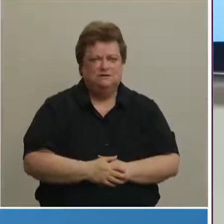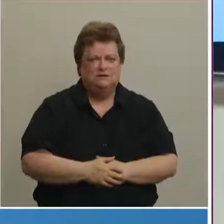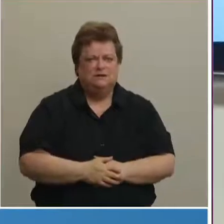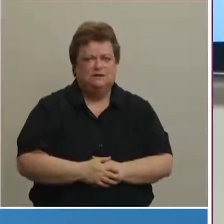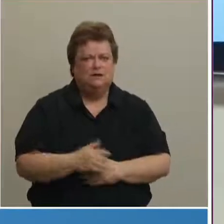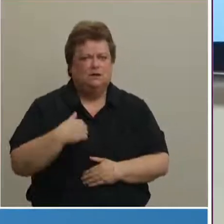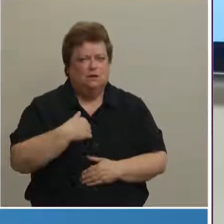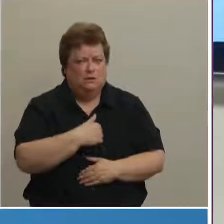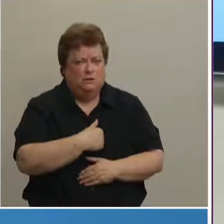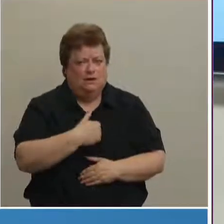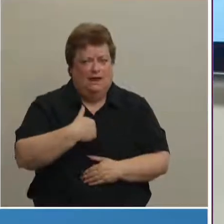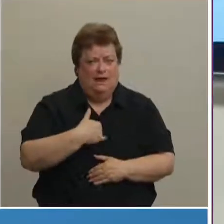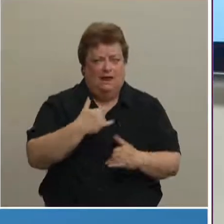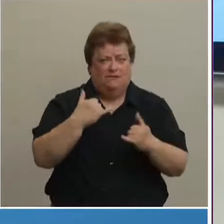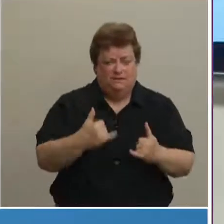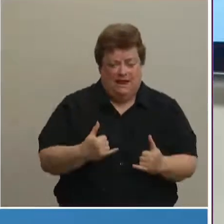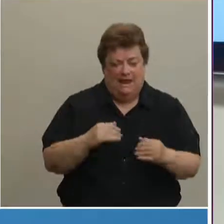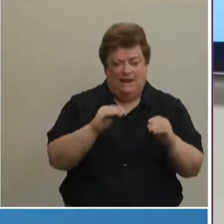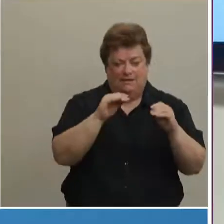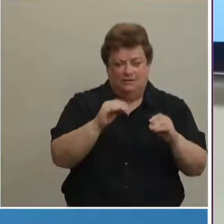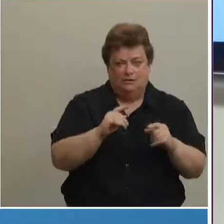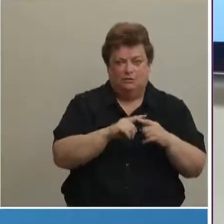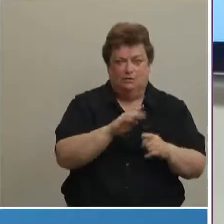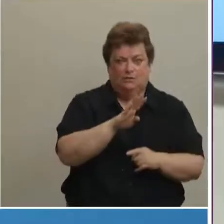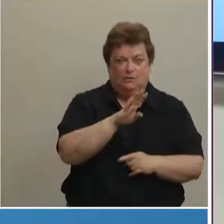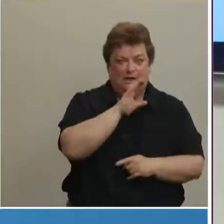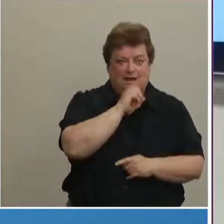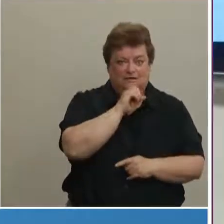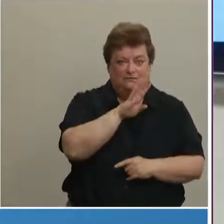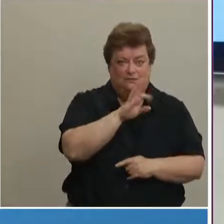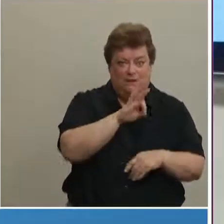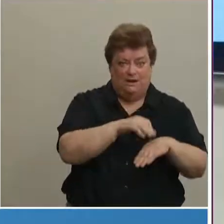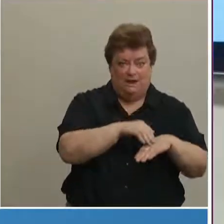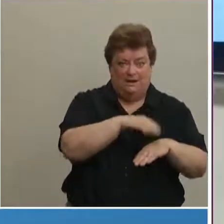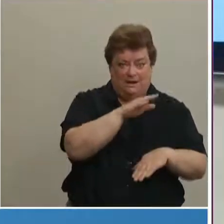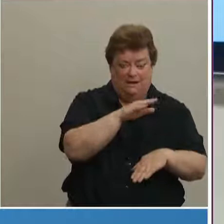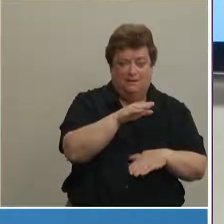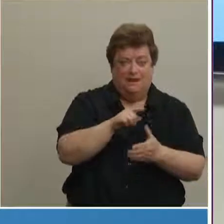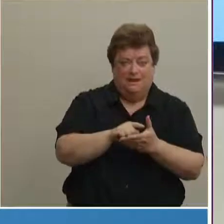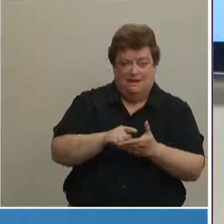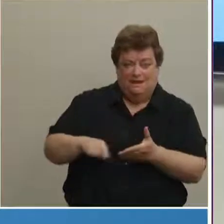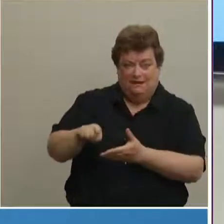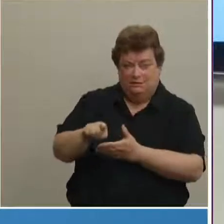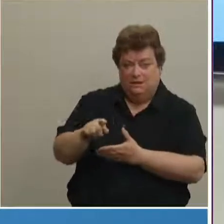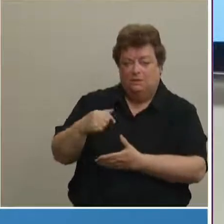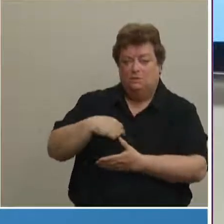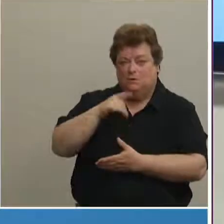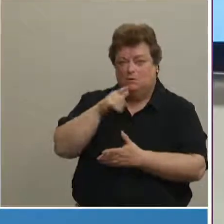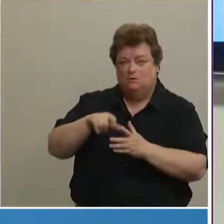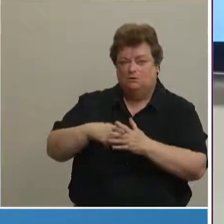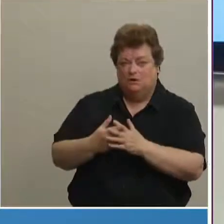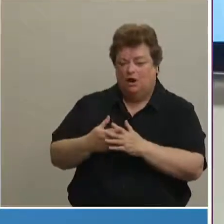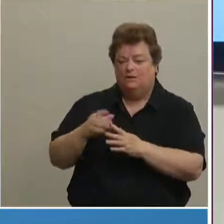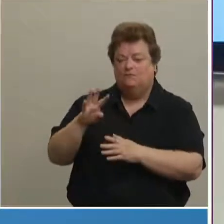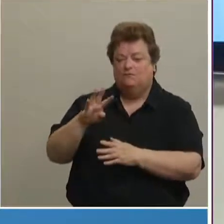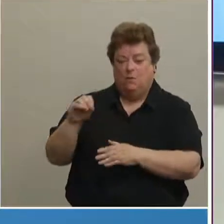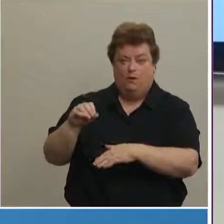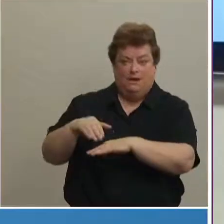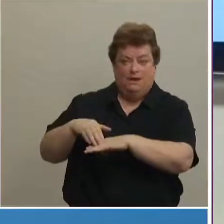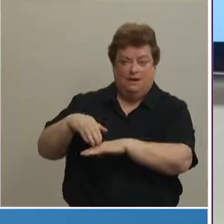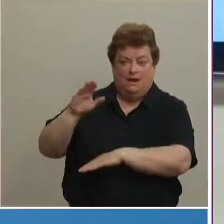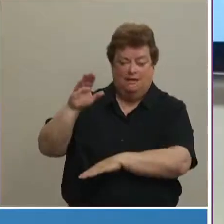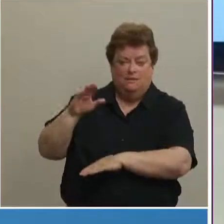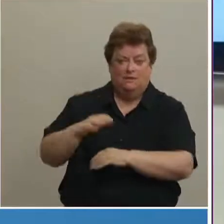we have moved to age 49 and up. Next week we expect to start vaccinating more residents in their 40s.